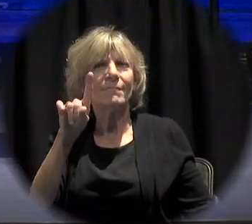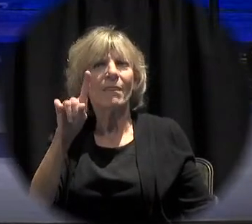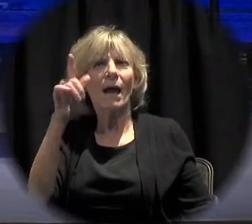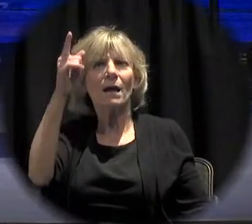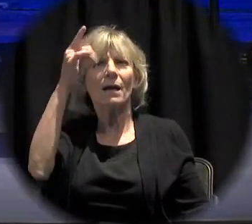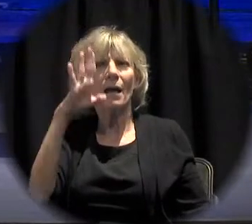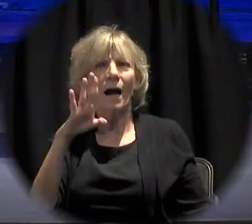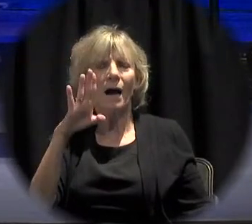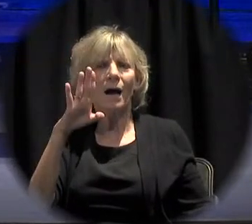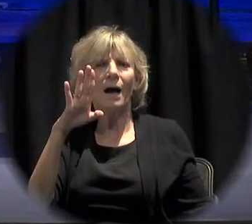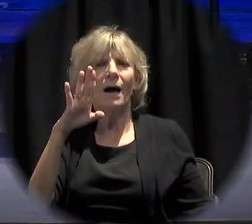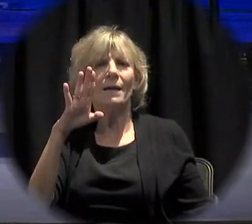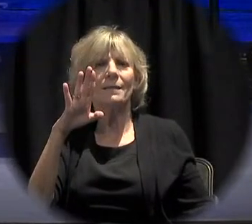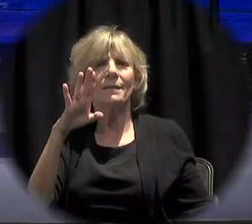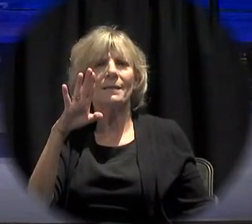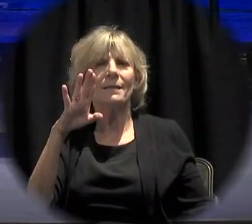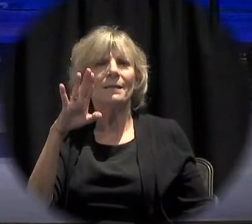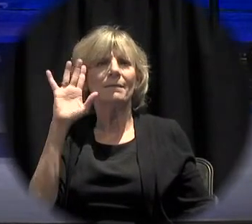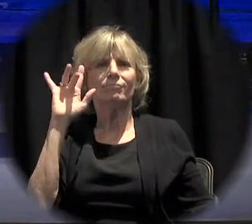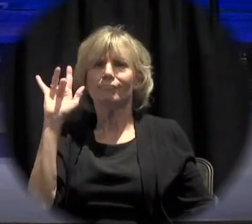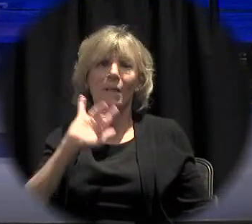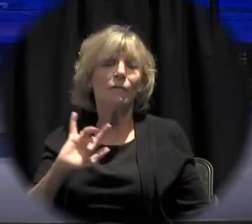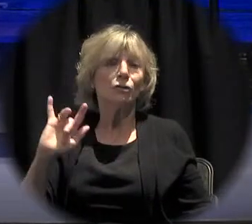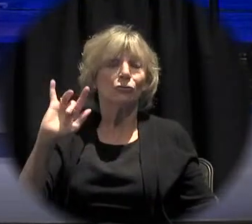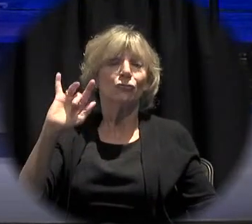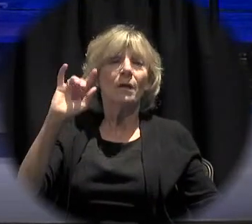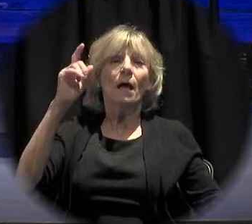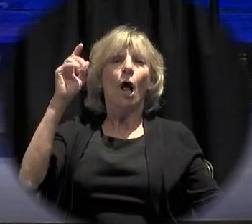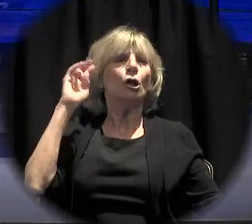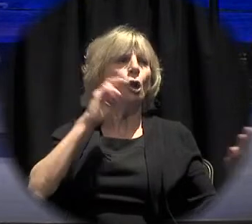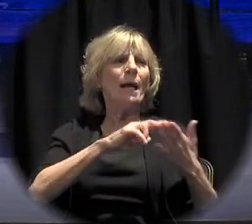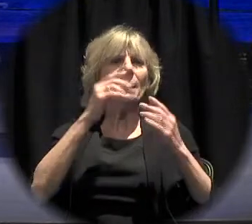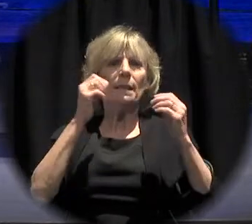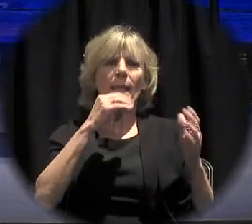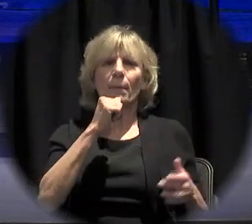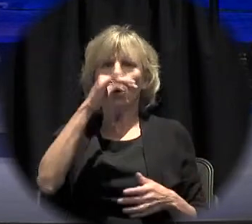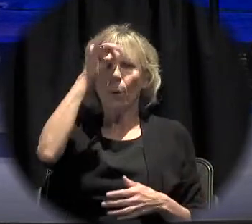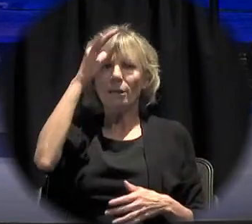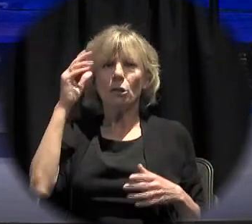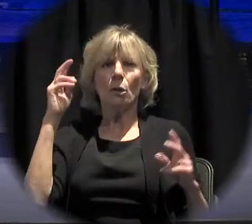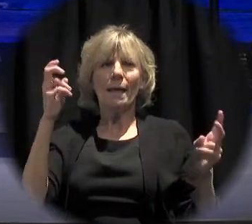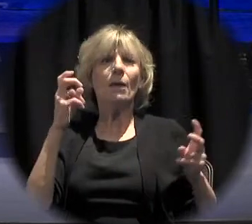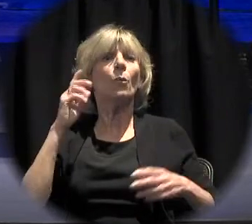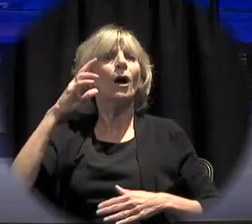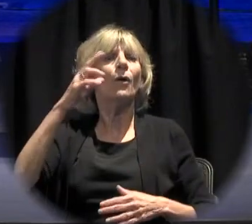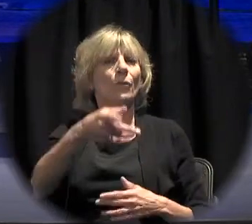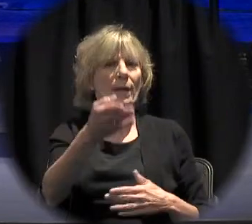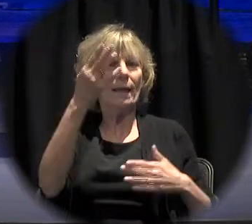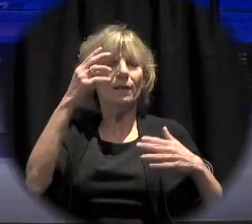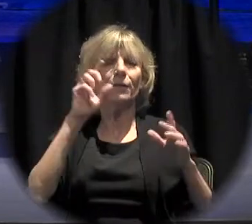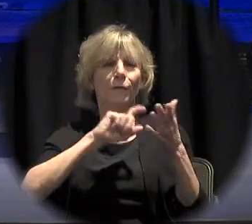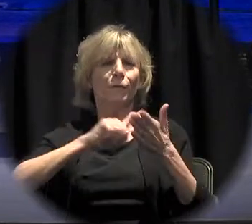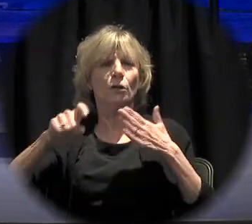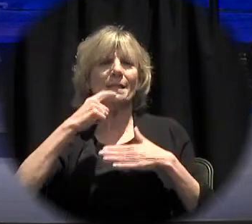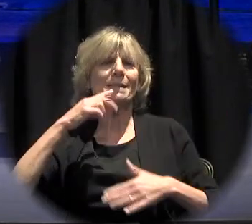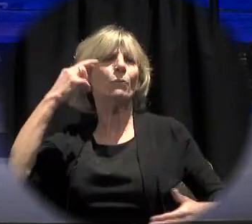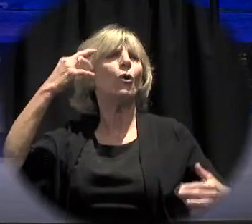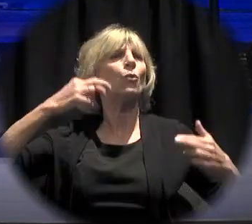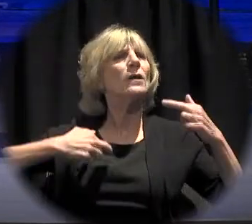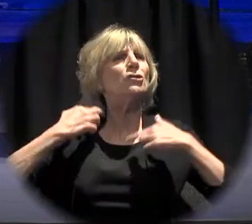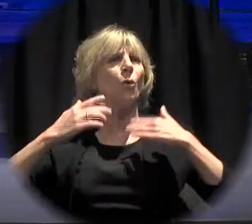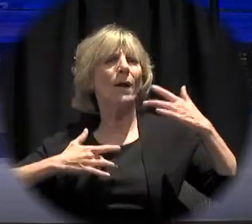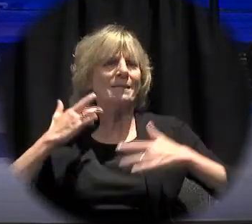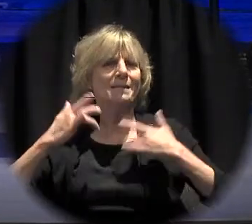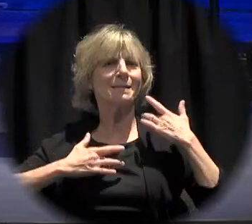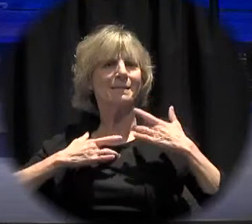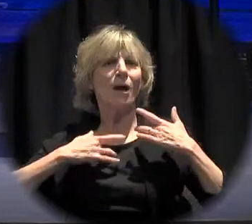And look at these parental images. He will rejoice over you with gladness. He will quiet you by his love, just like a mother might